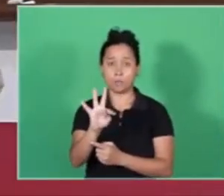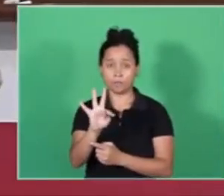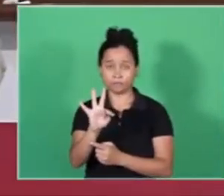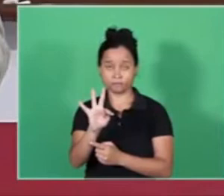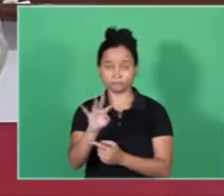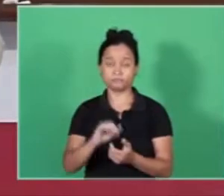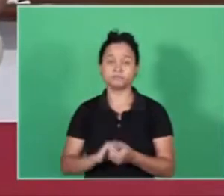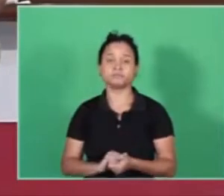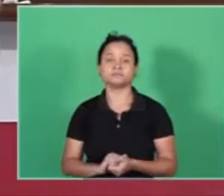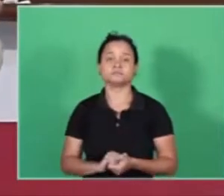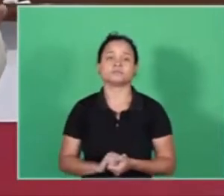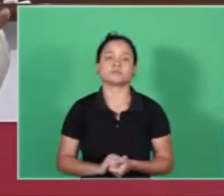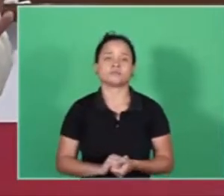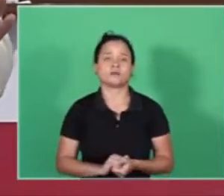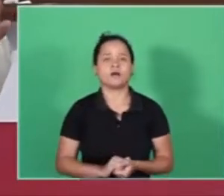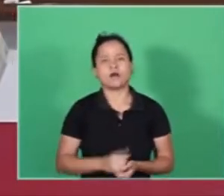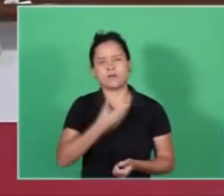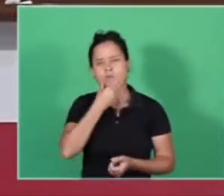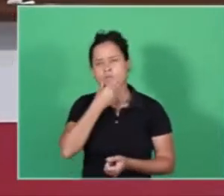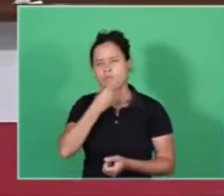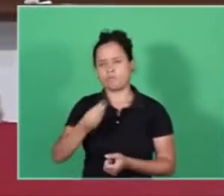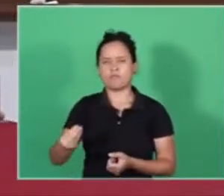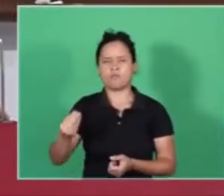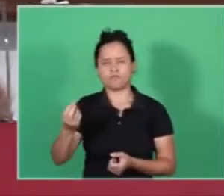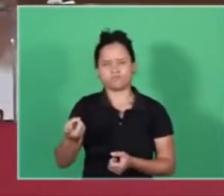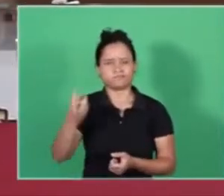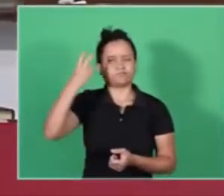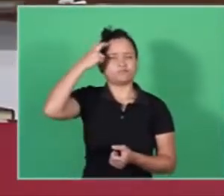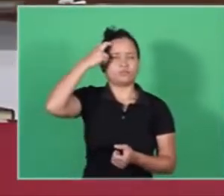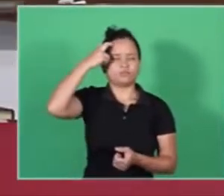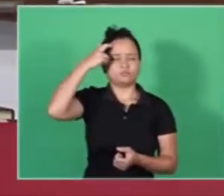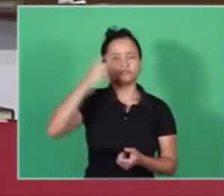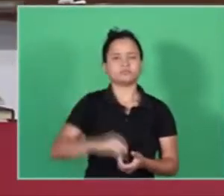he was a man. He was a remarkable man.